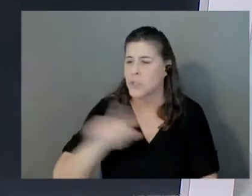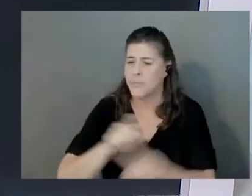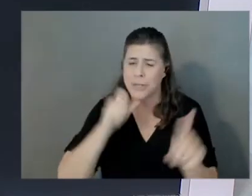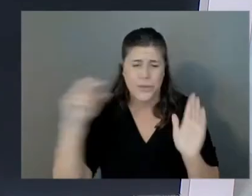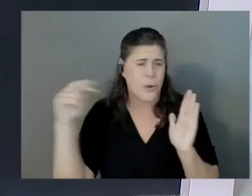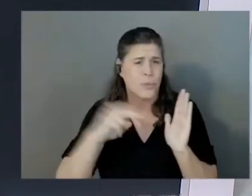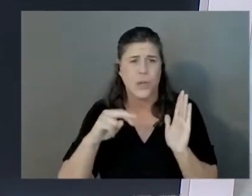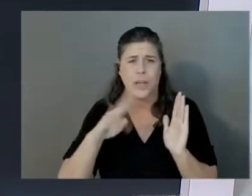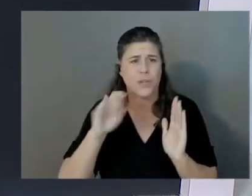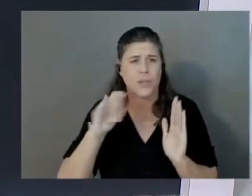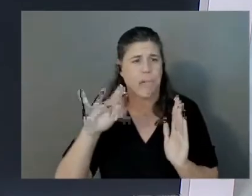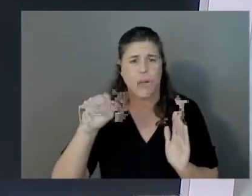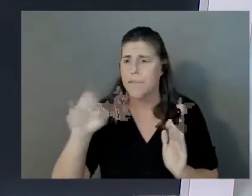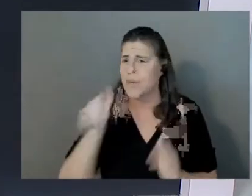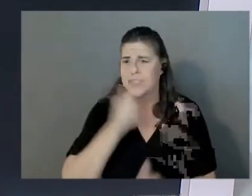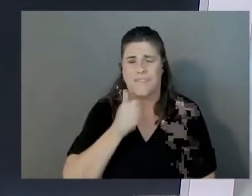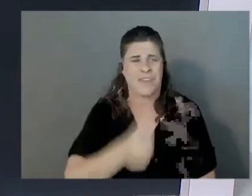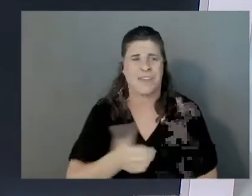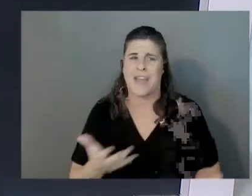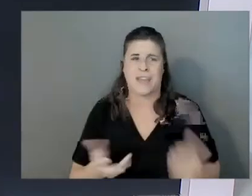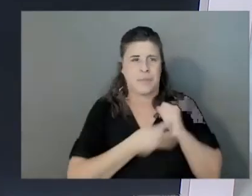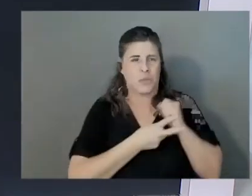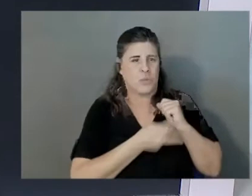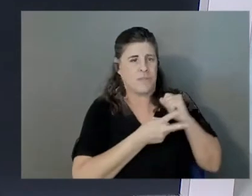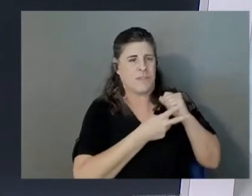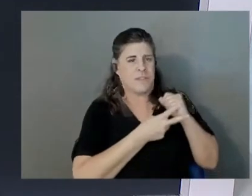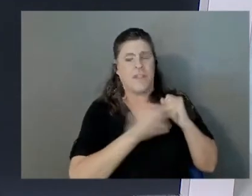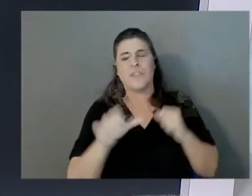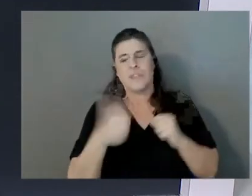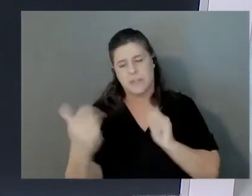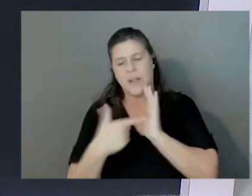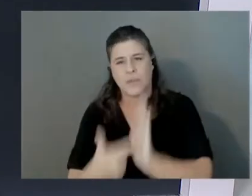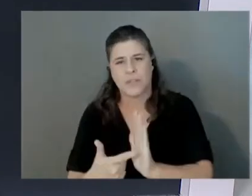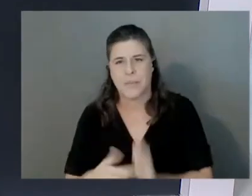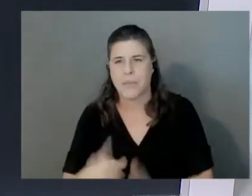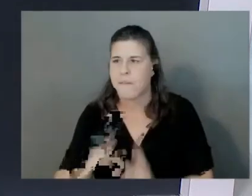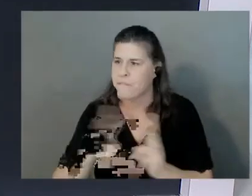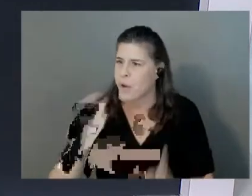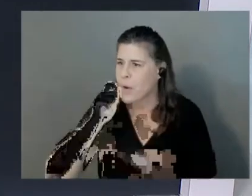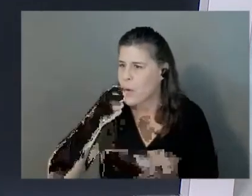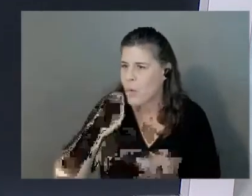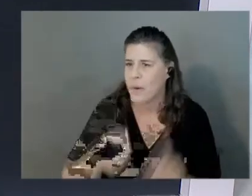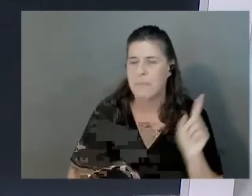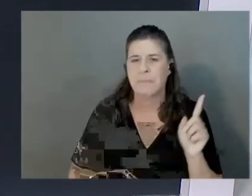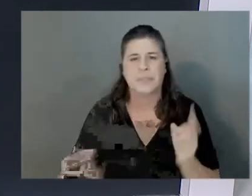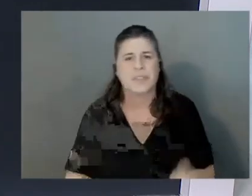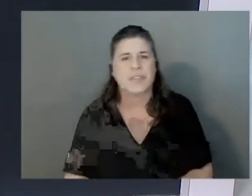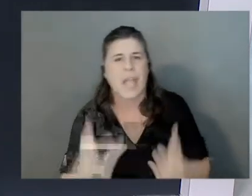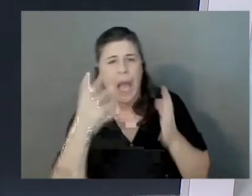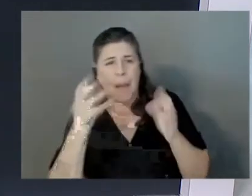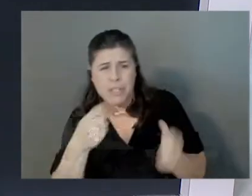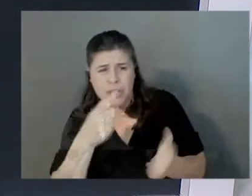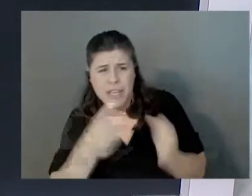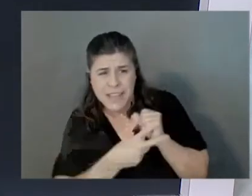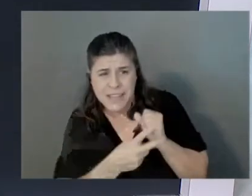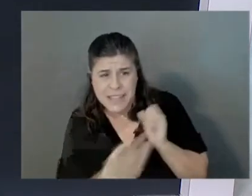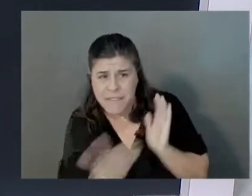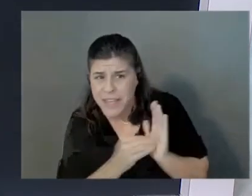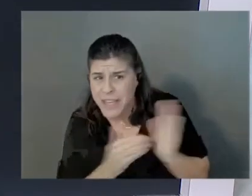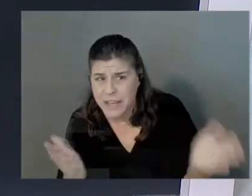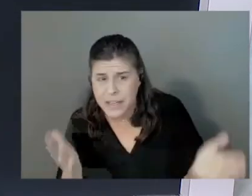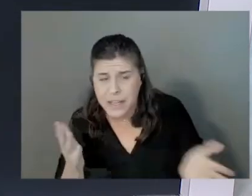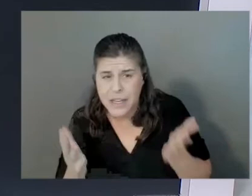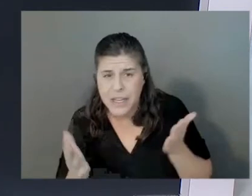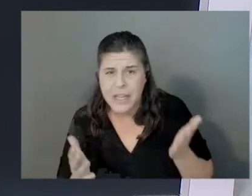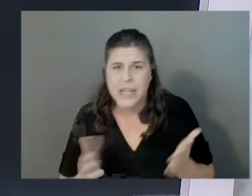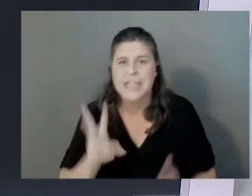your bookmarks every day. Right. That's another example. Yeah, very cool. I think perhaps And how much can they save again? Just 60%